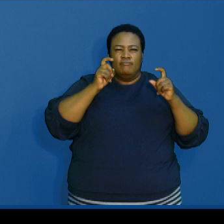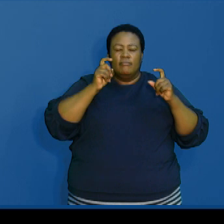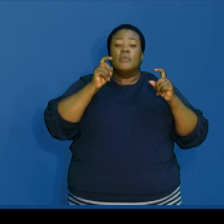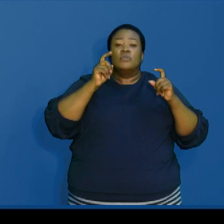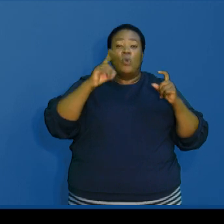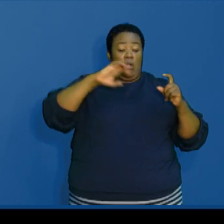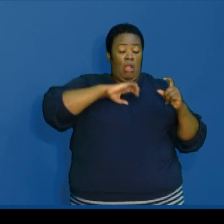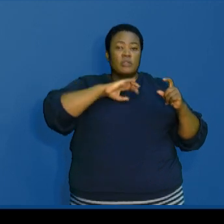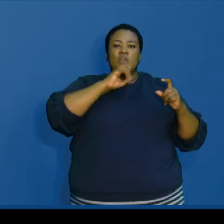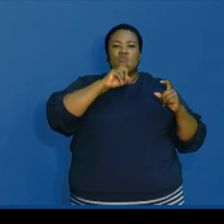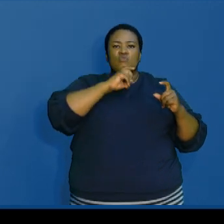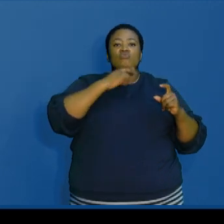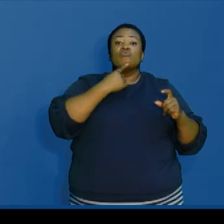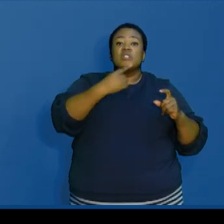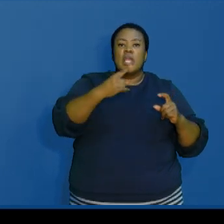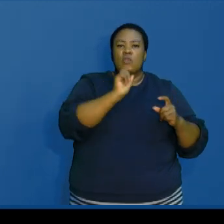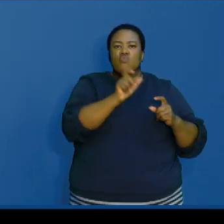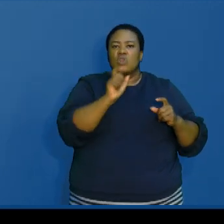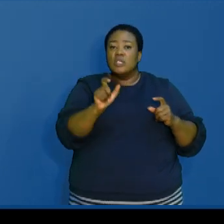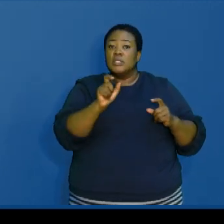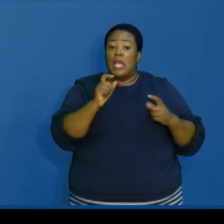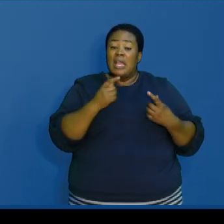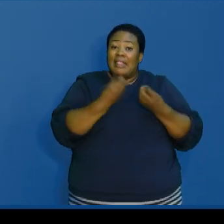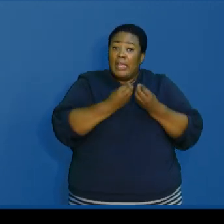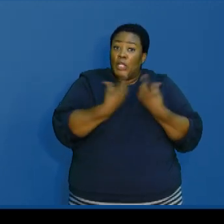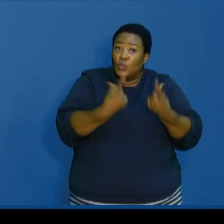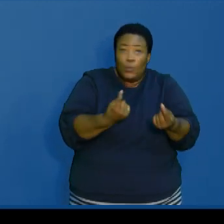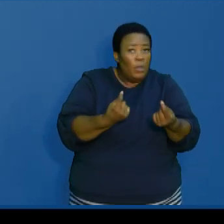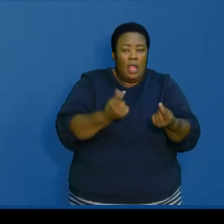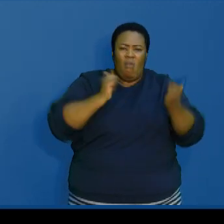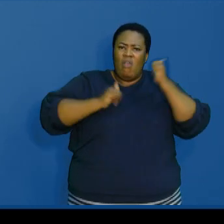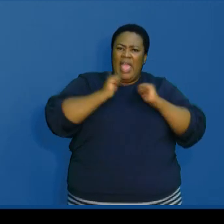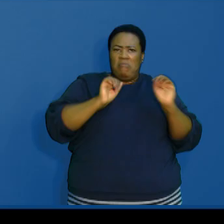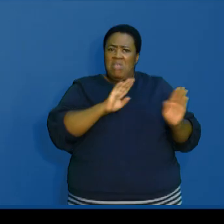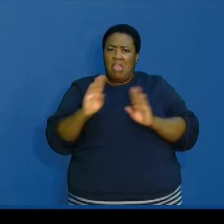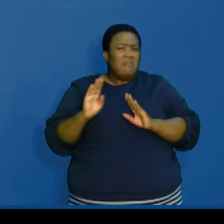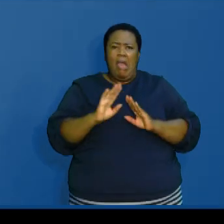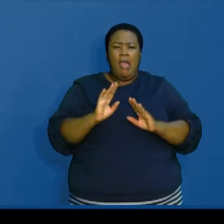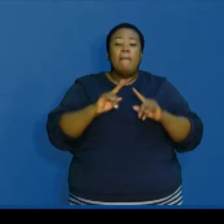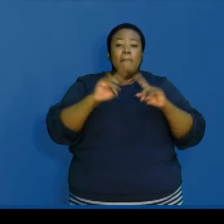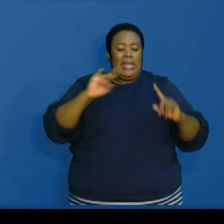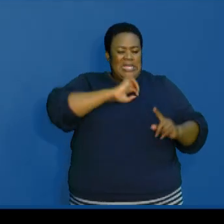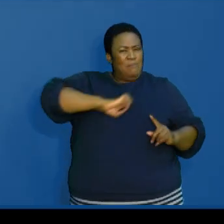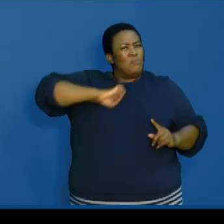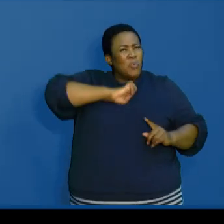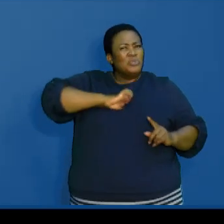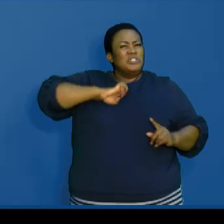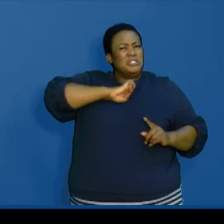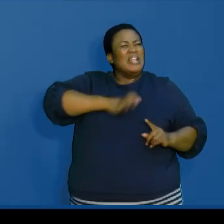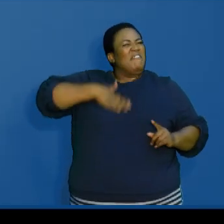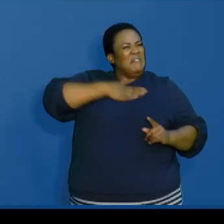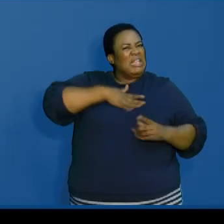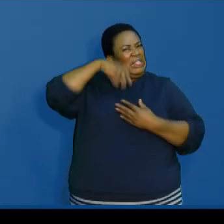say certain words. It's not what they do. It's not how they act or behave. It's the emotion, the feeling in which